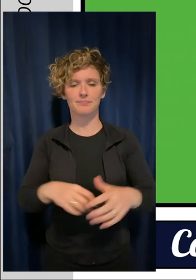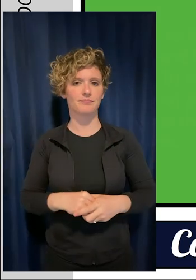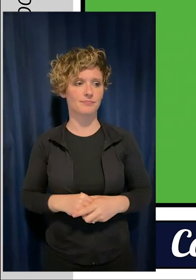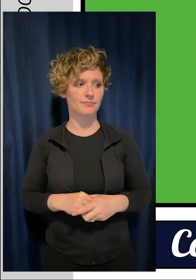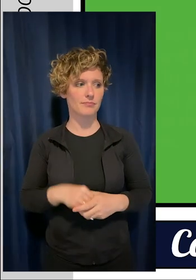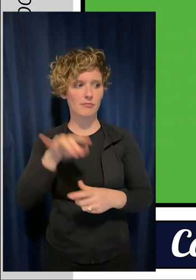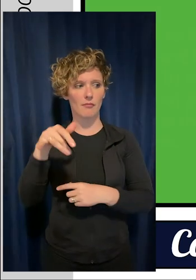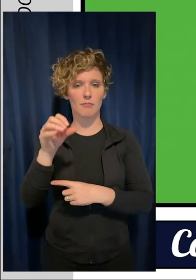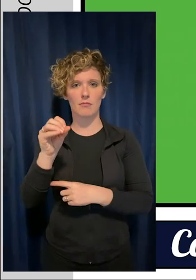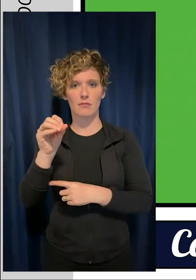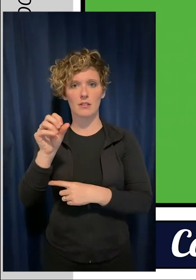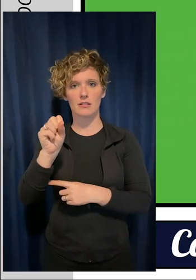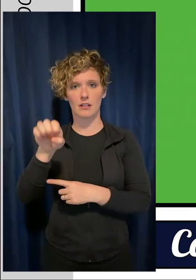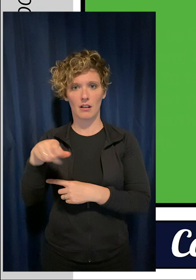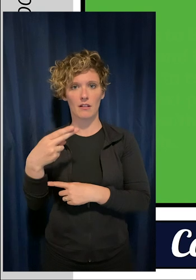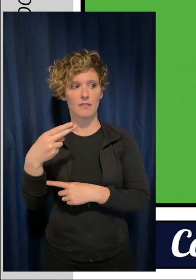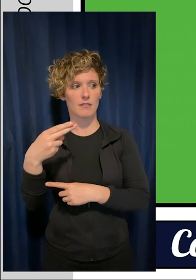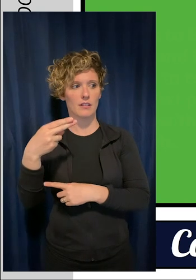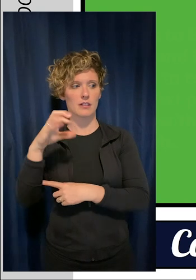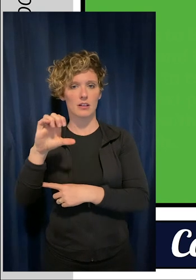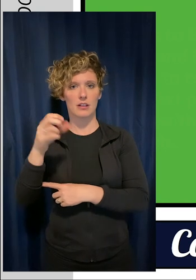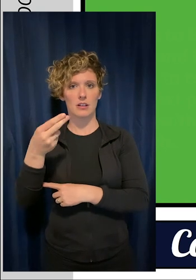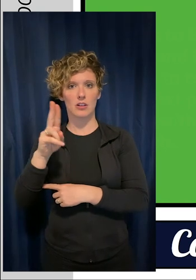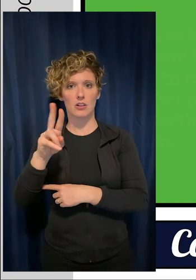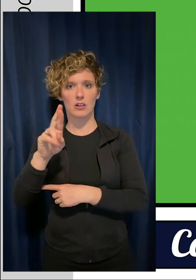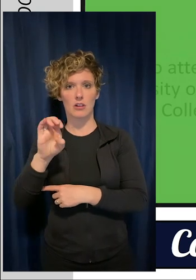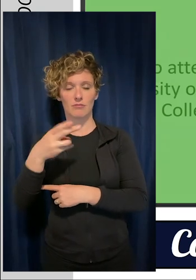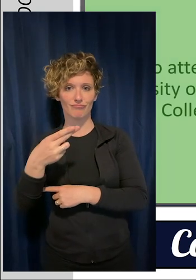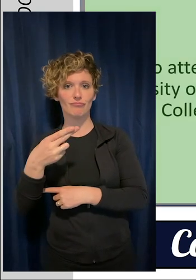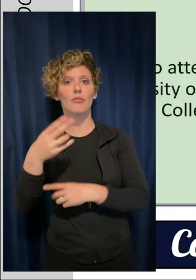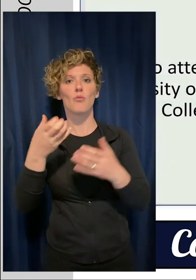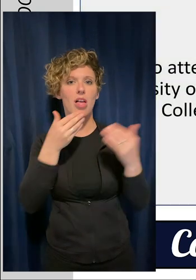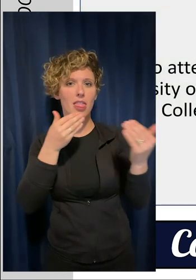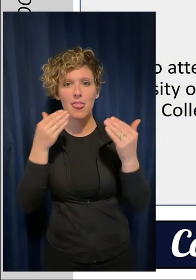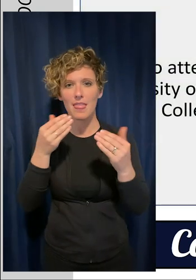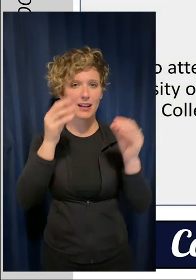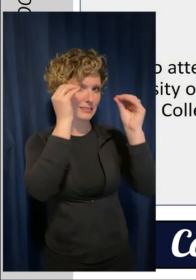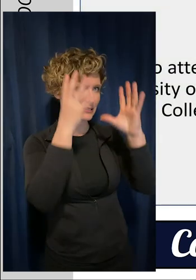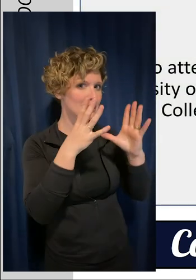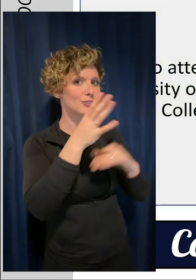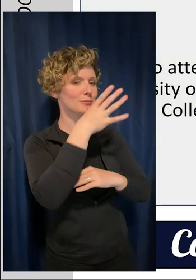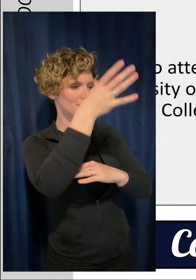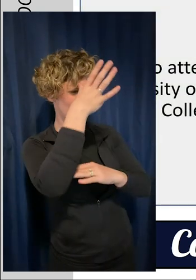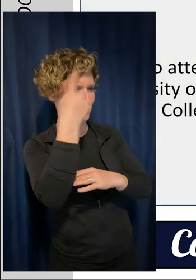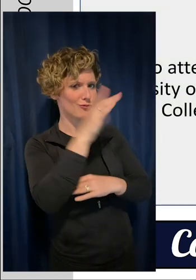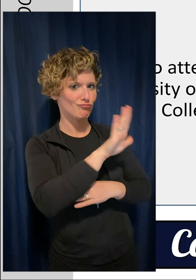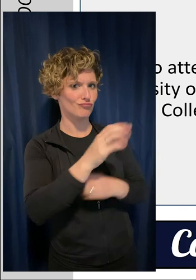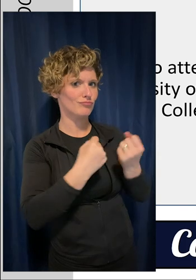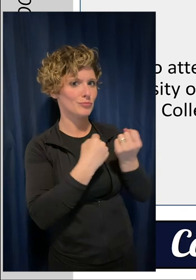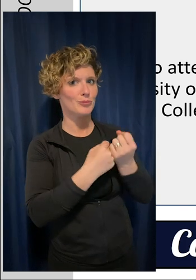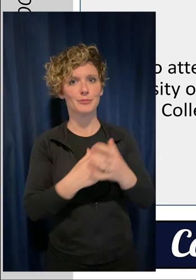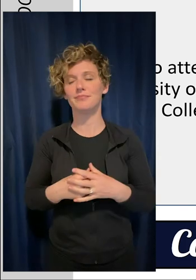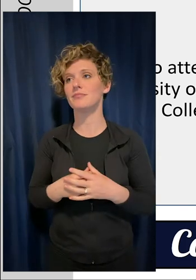Joseph Church would like to thank his parents and Mr. Mackey for all of their support. In the future, he plans to attend the University